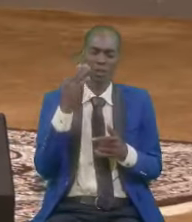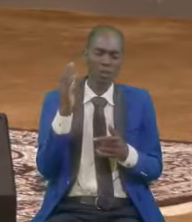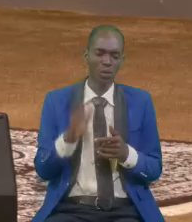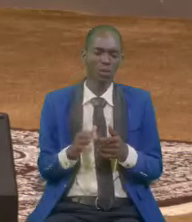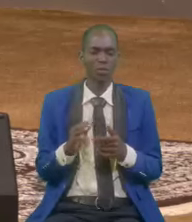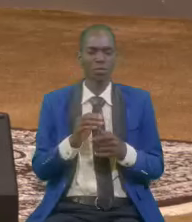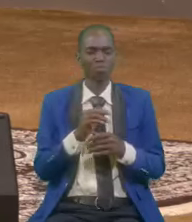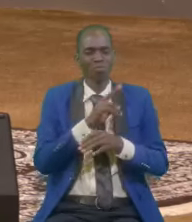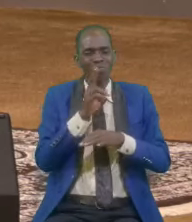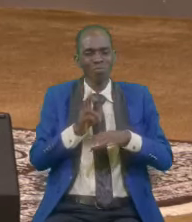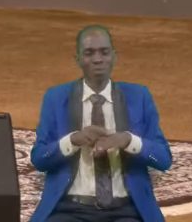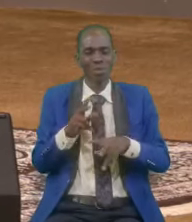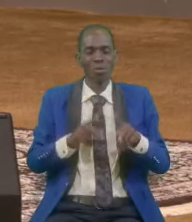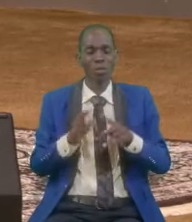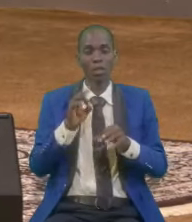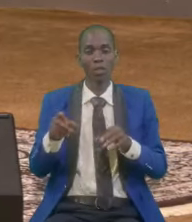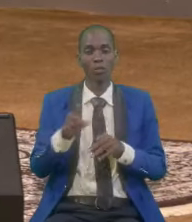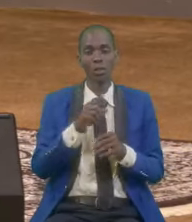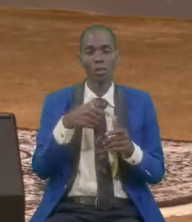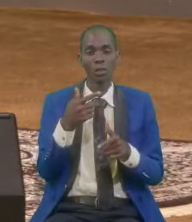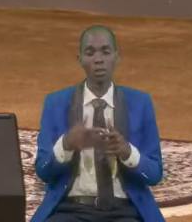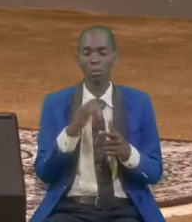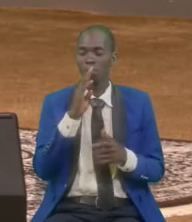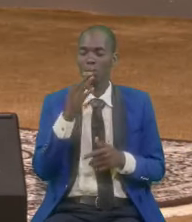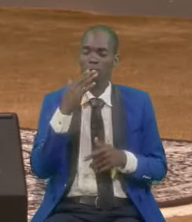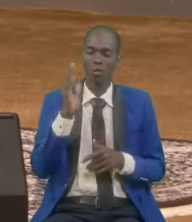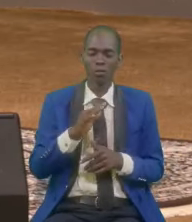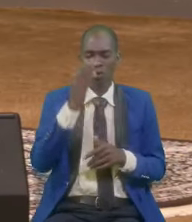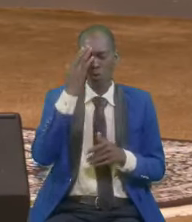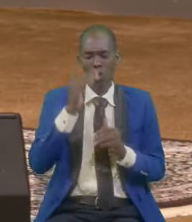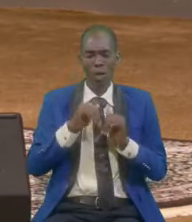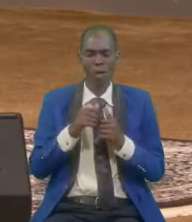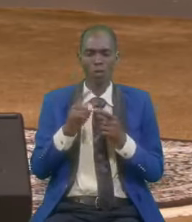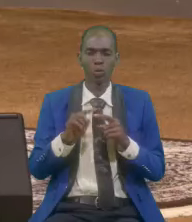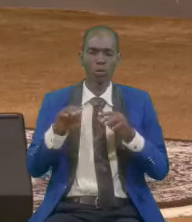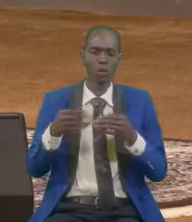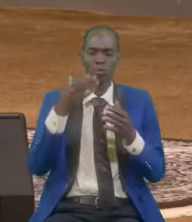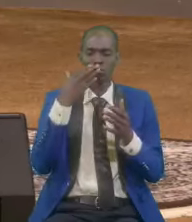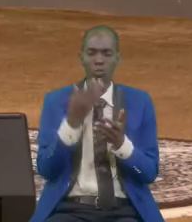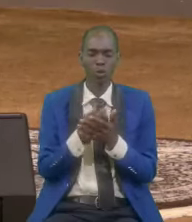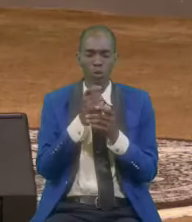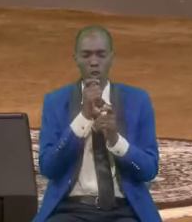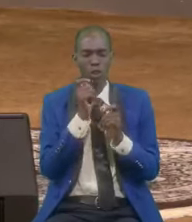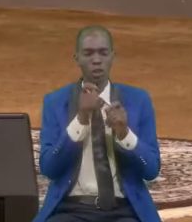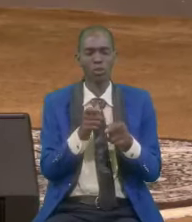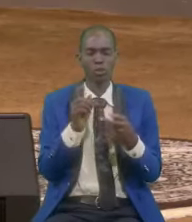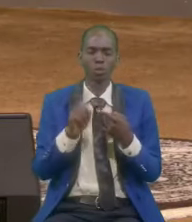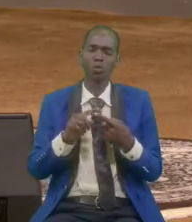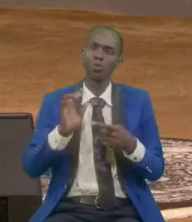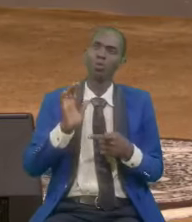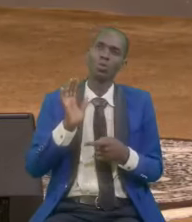then, being evil, know how to give good gifts unto your